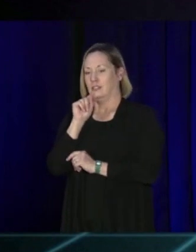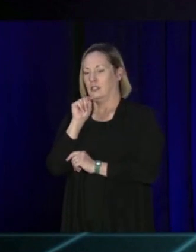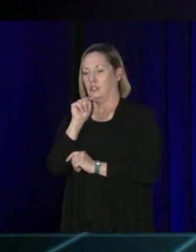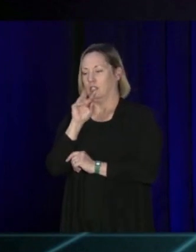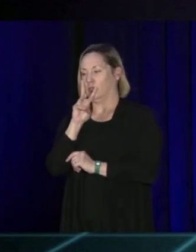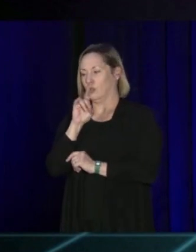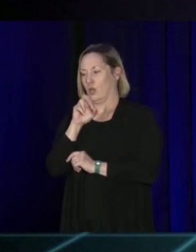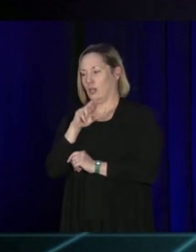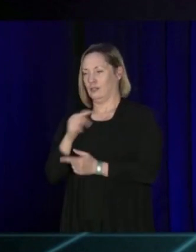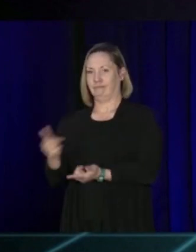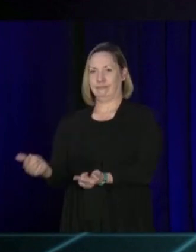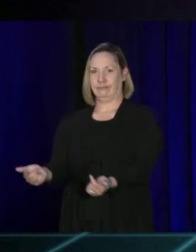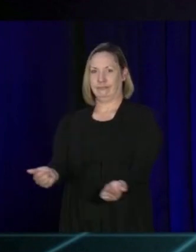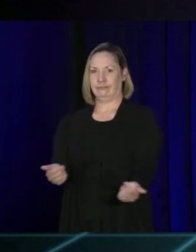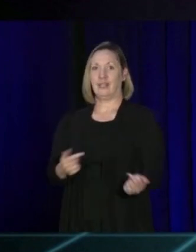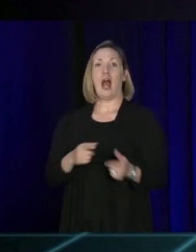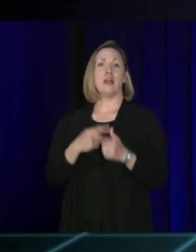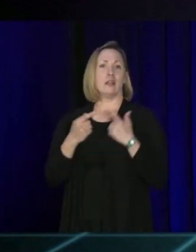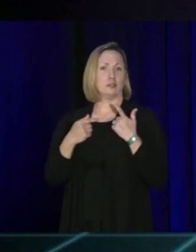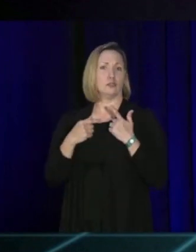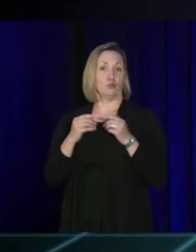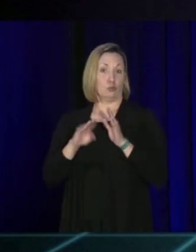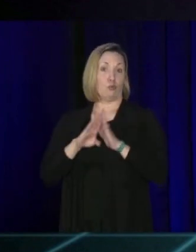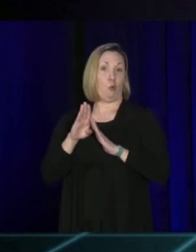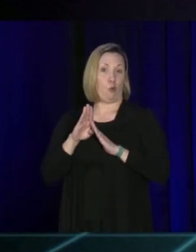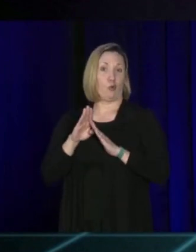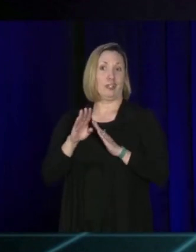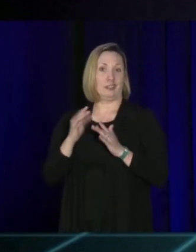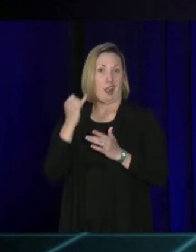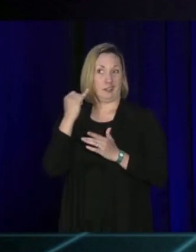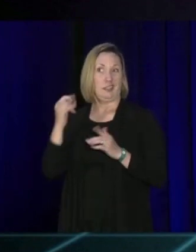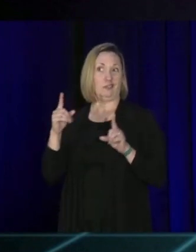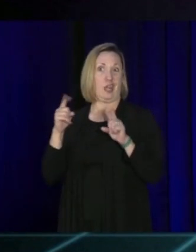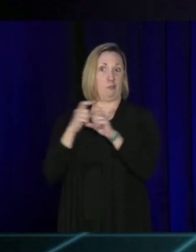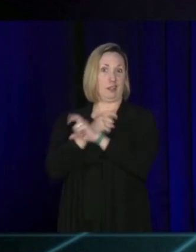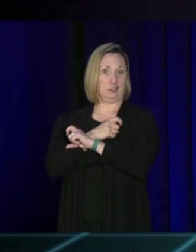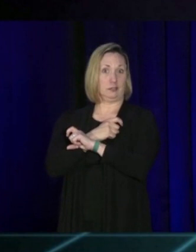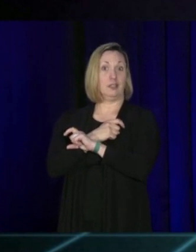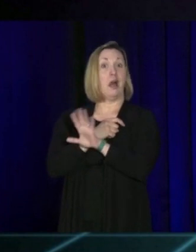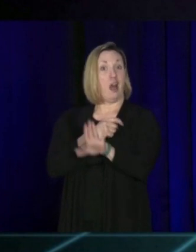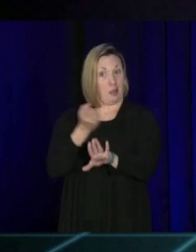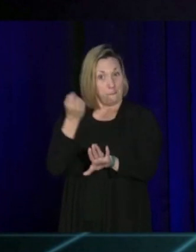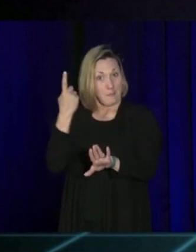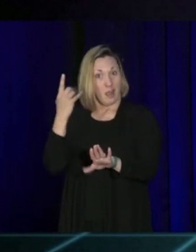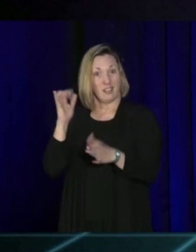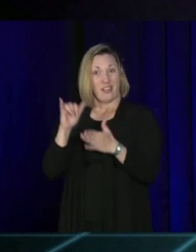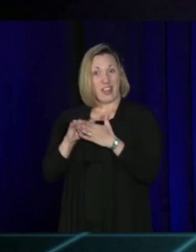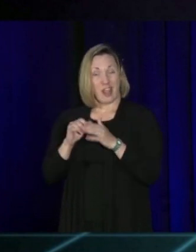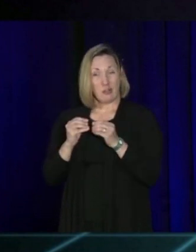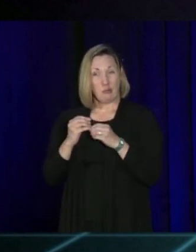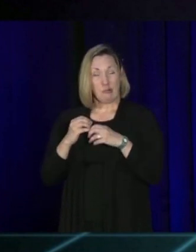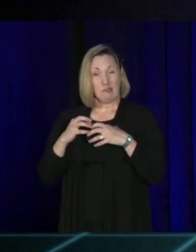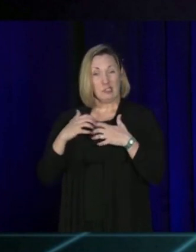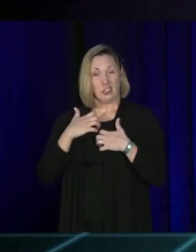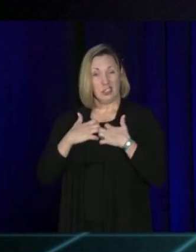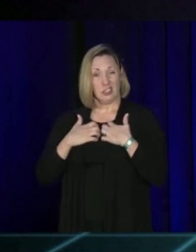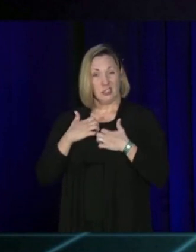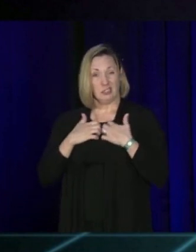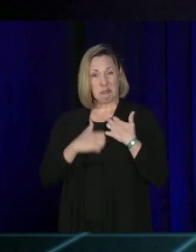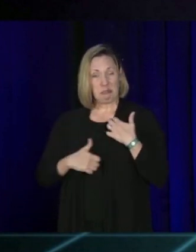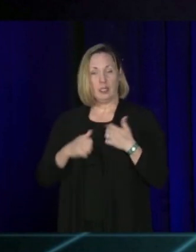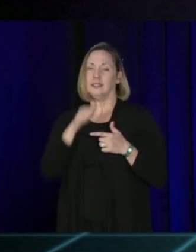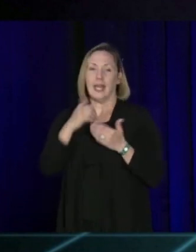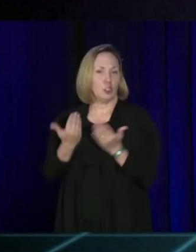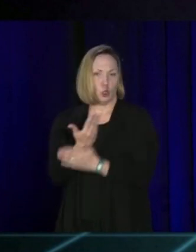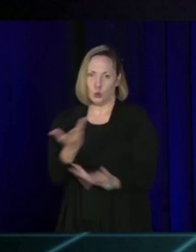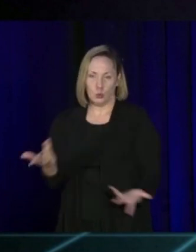this growing notion of complexity. But you know what? This growing resentment is nothing new, and you can find